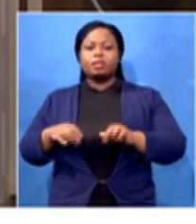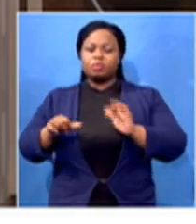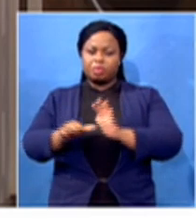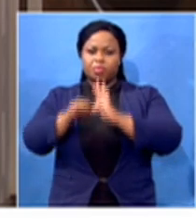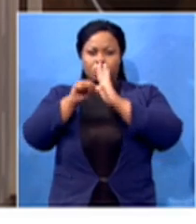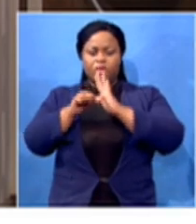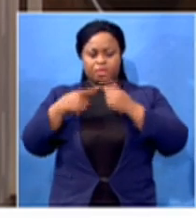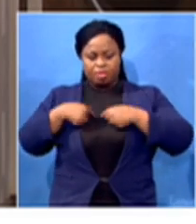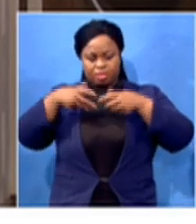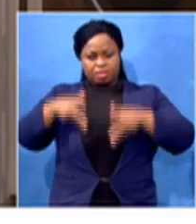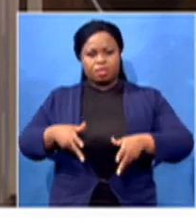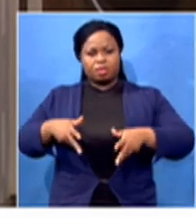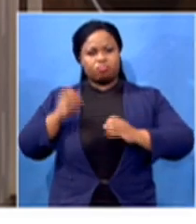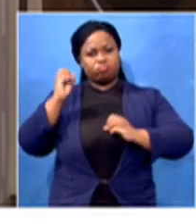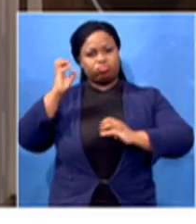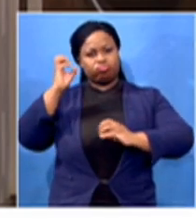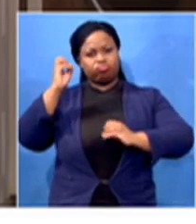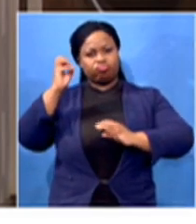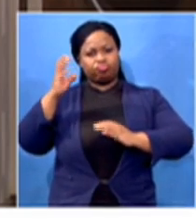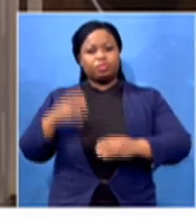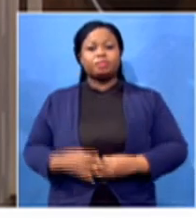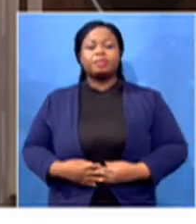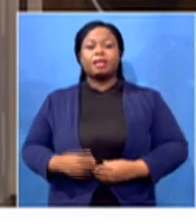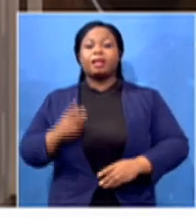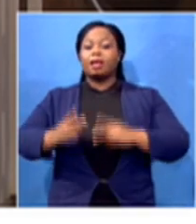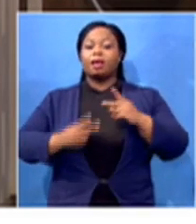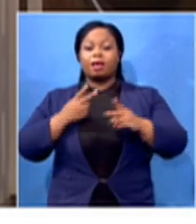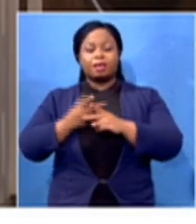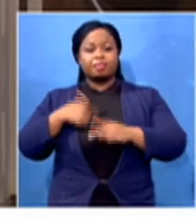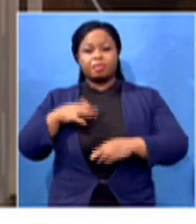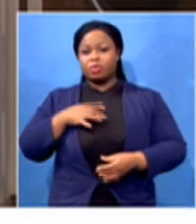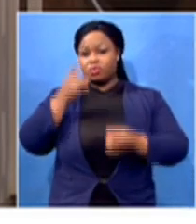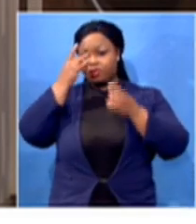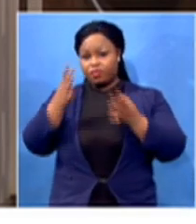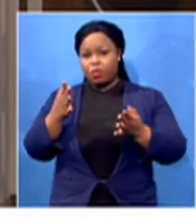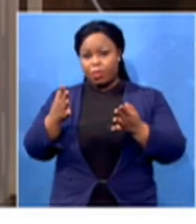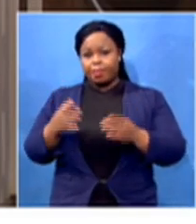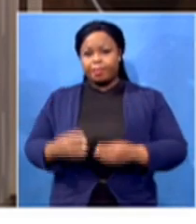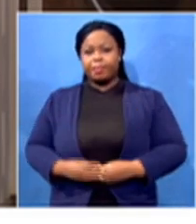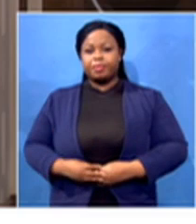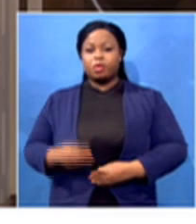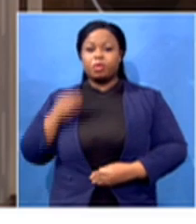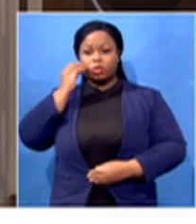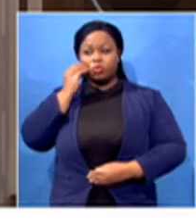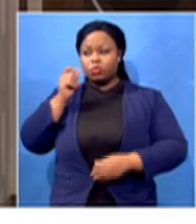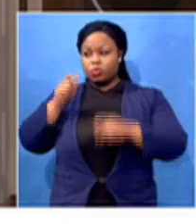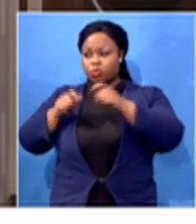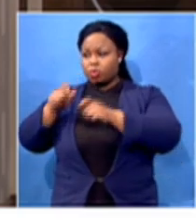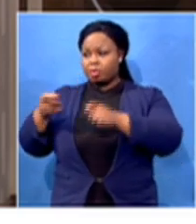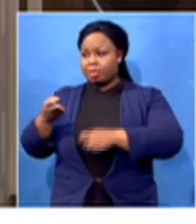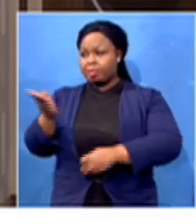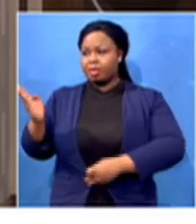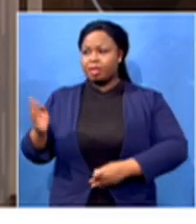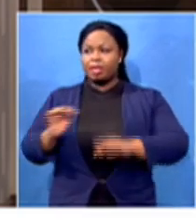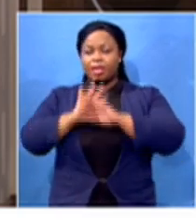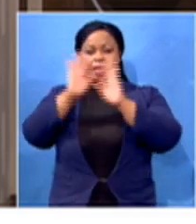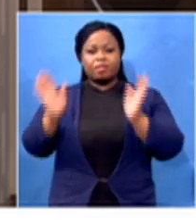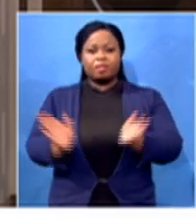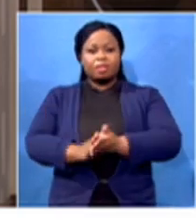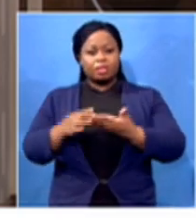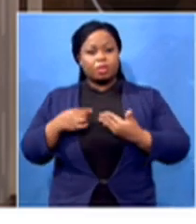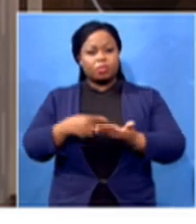yena. Ka nnete ke batla go le tisetsa Basotho gore dintho tseo re di buileng di